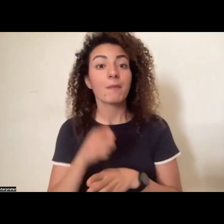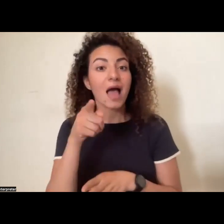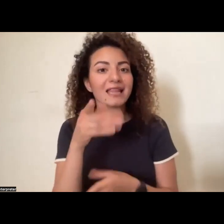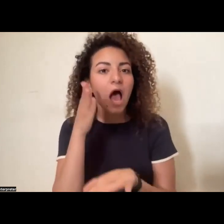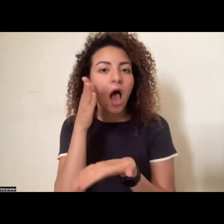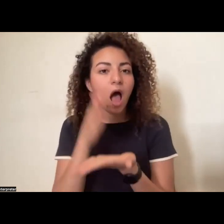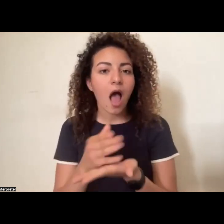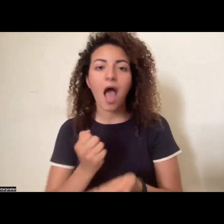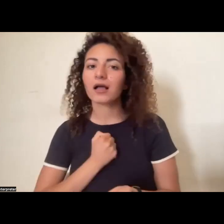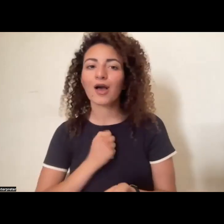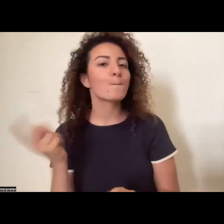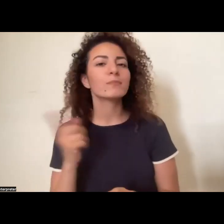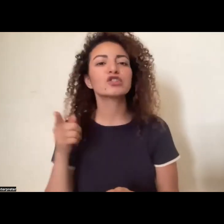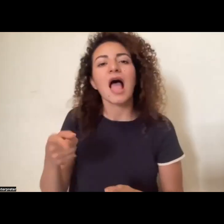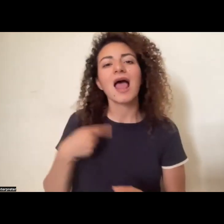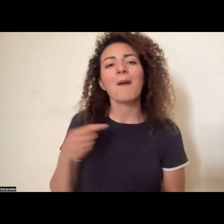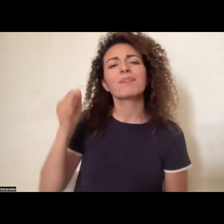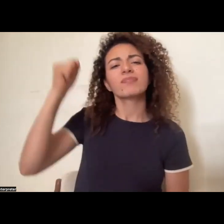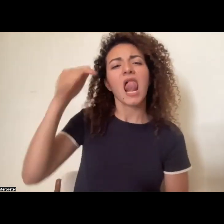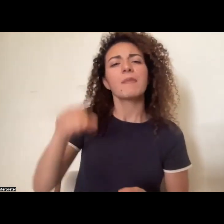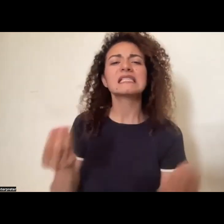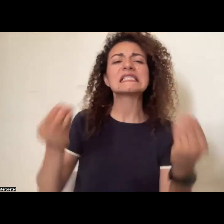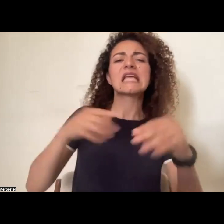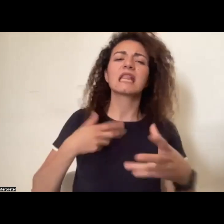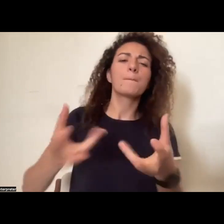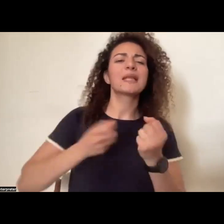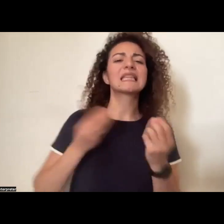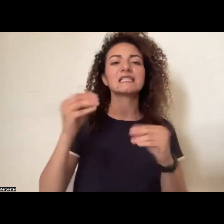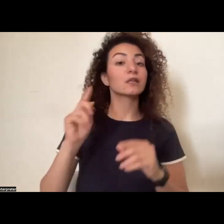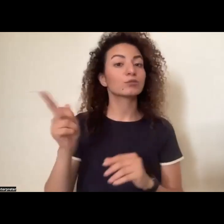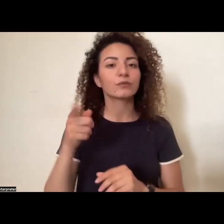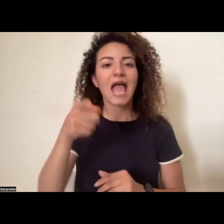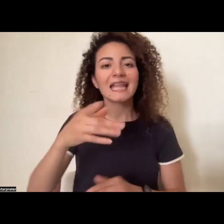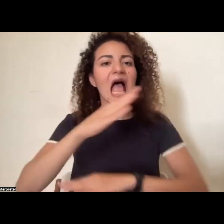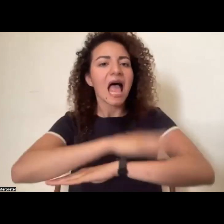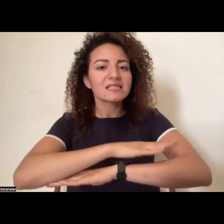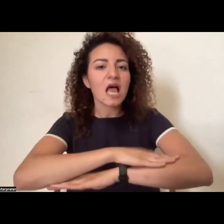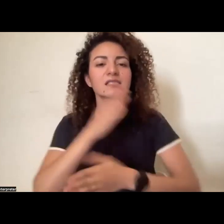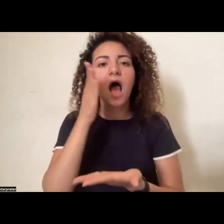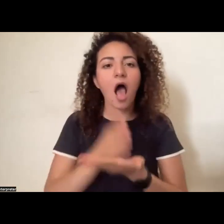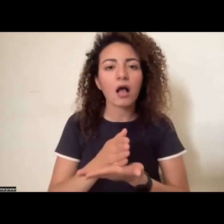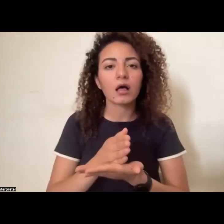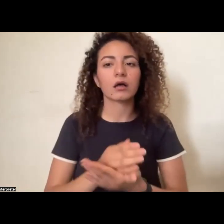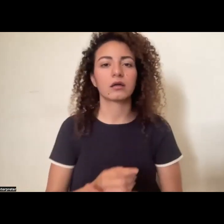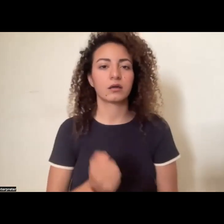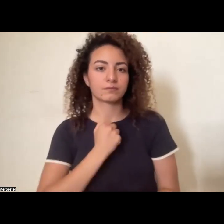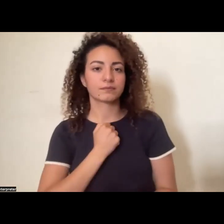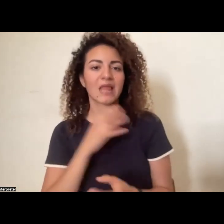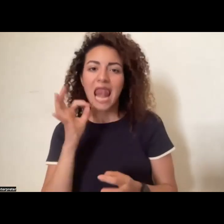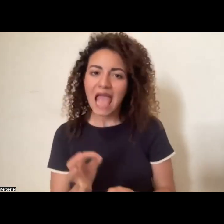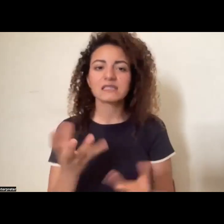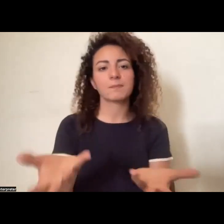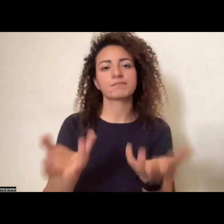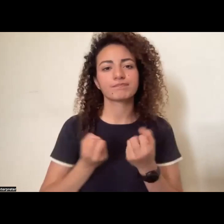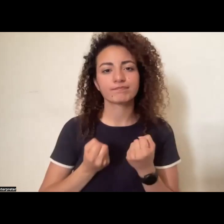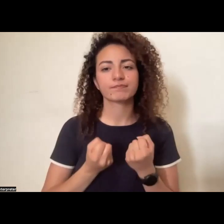something that they are asking for, and that is a luxury or is a privilege for them to have. It is